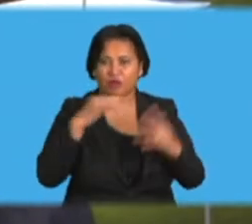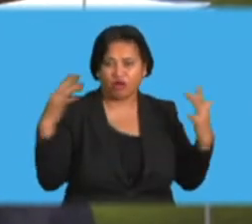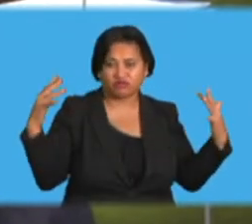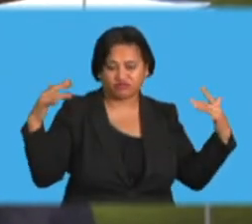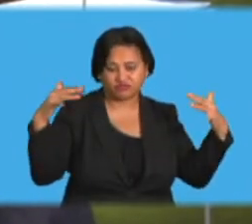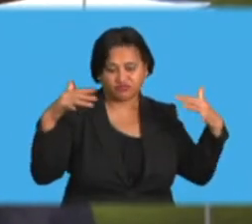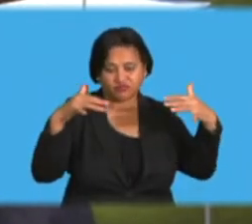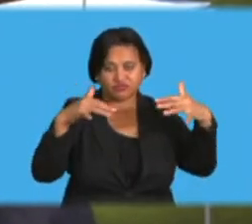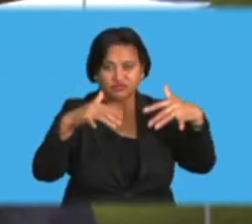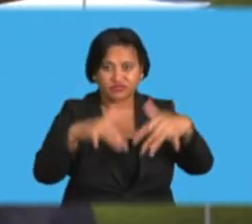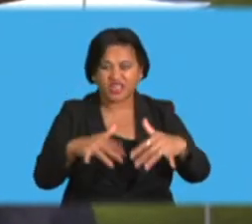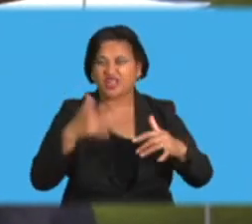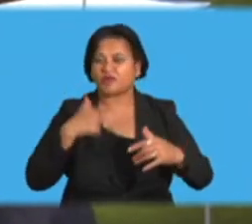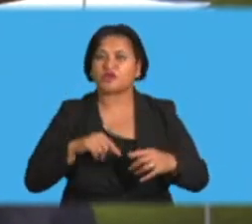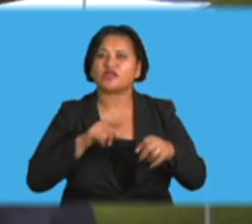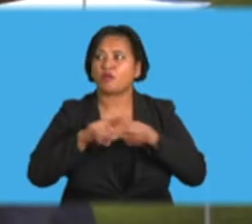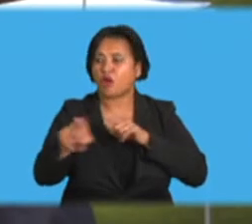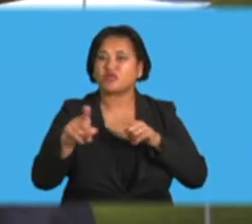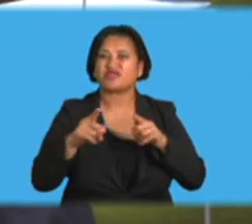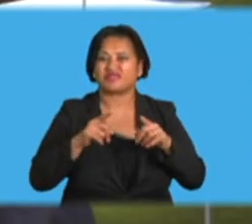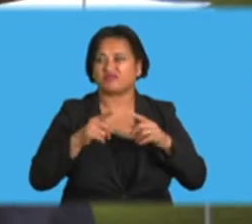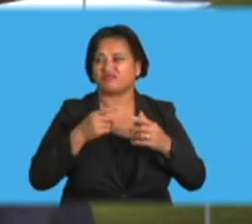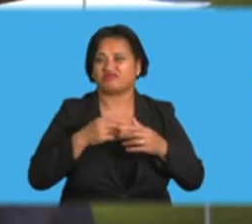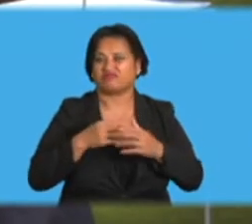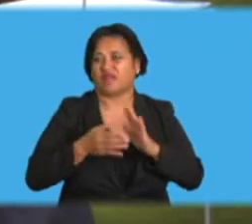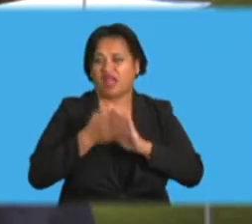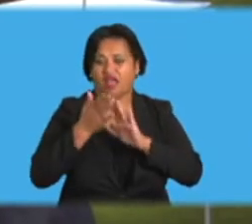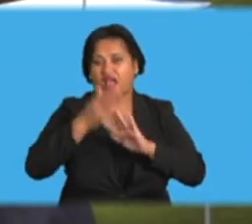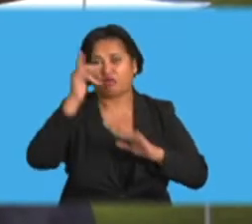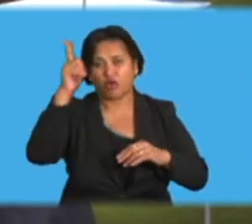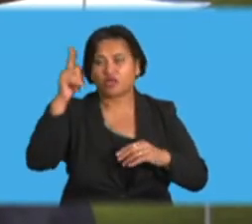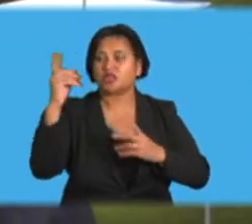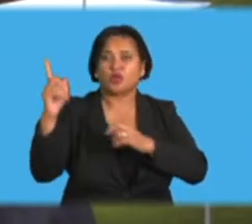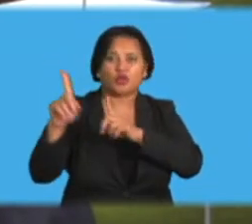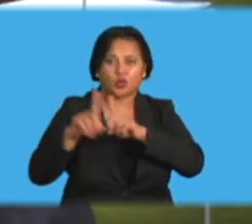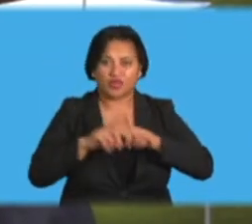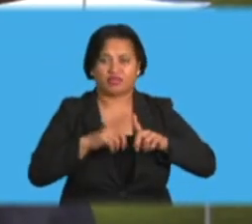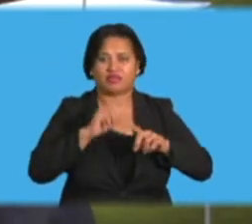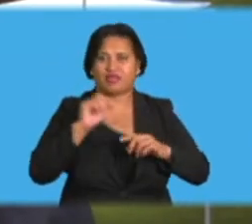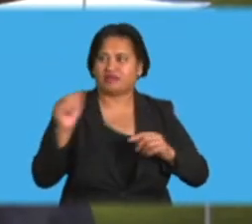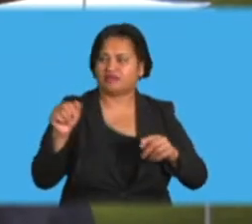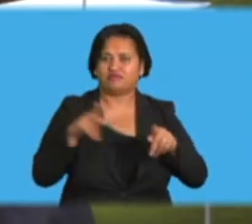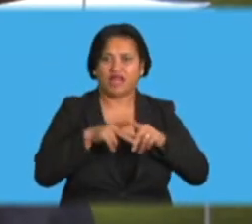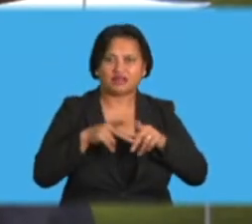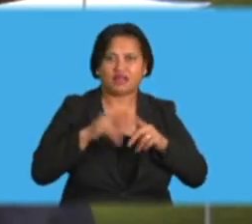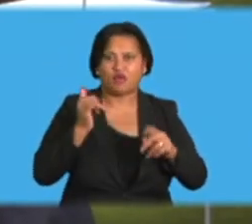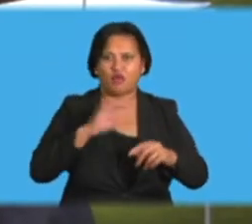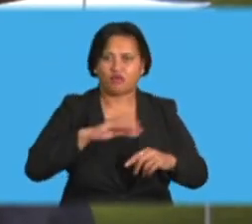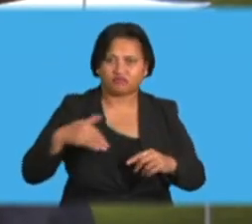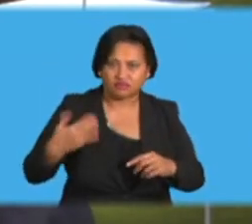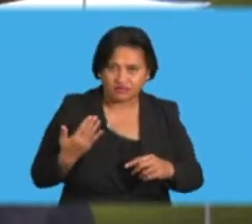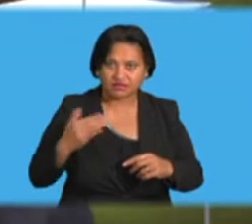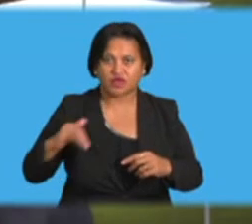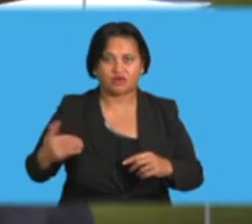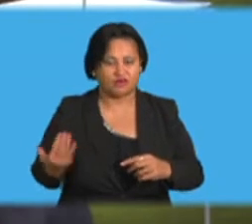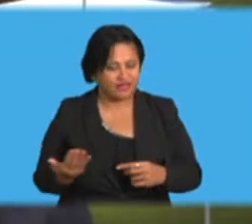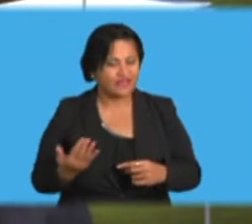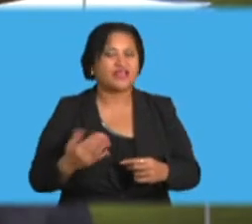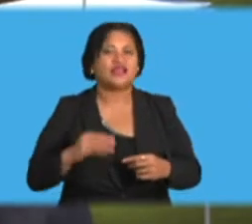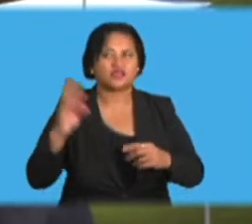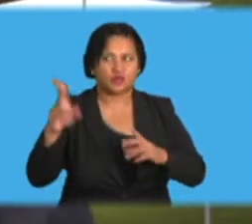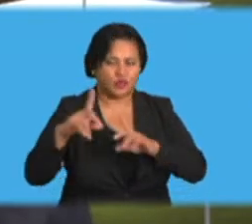their spouses and perhaps family members too. And Madam Speaker, we've earlier in May, Madam